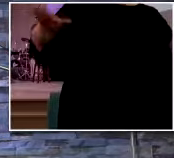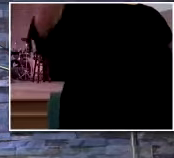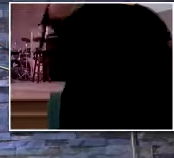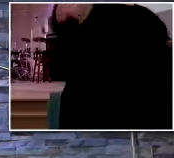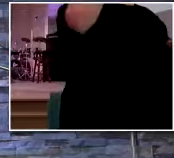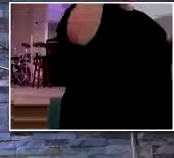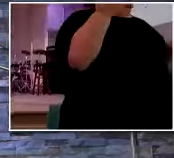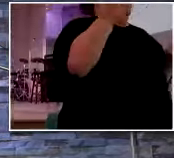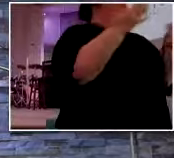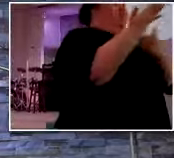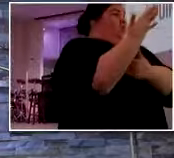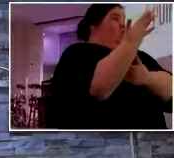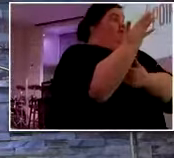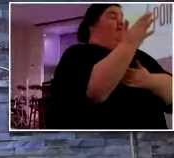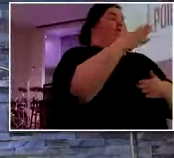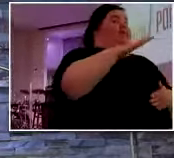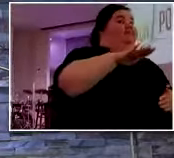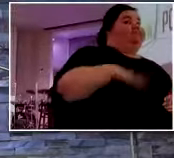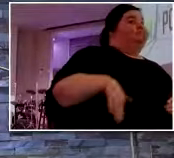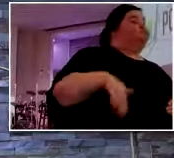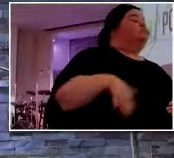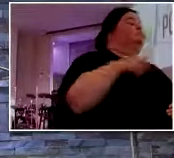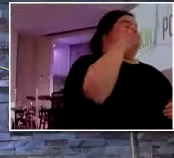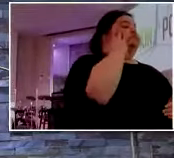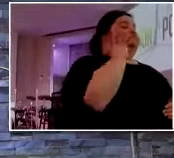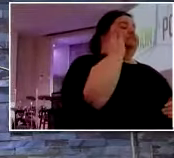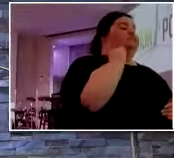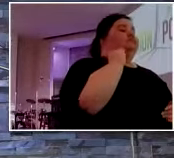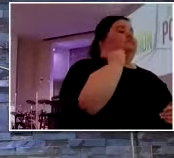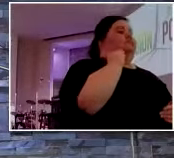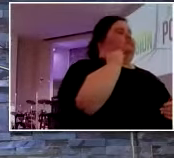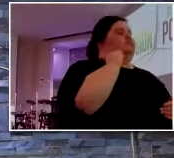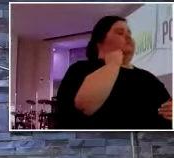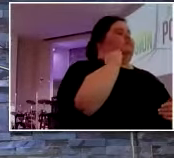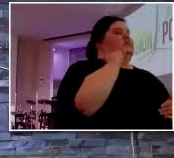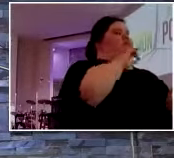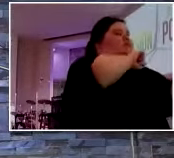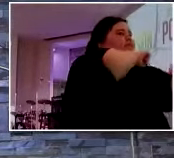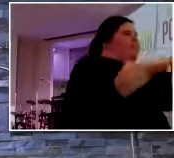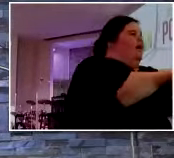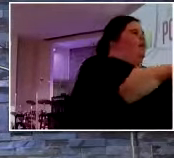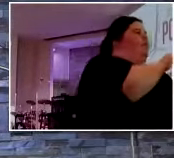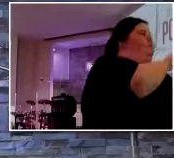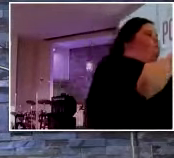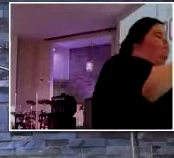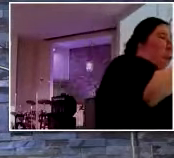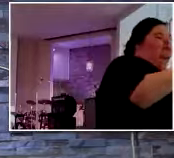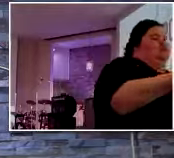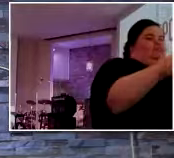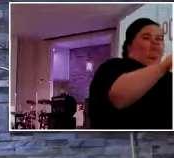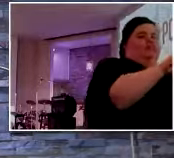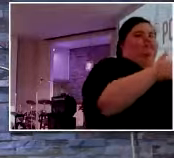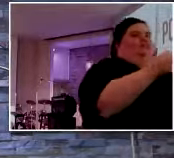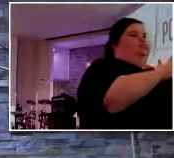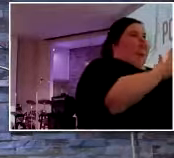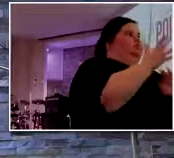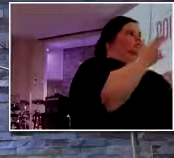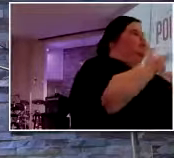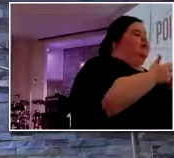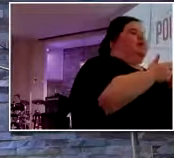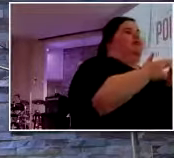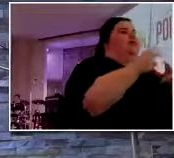this morning and you have not experienced the power of repentance and baptism and being filled